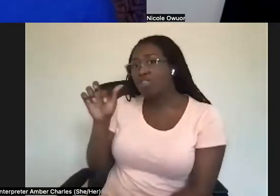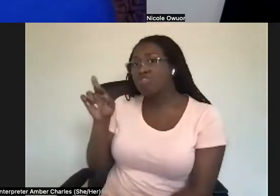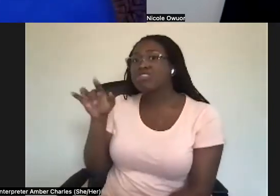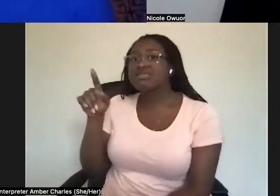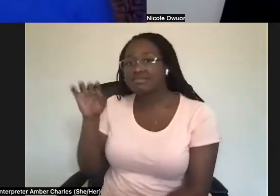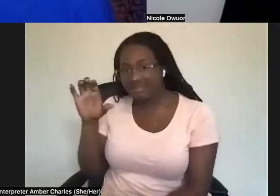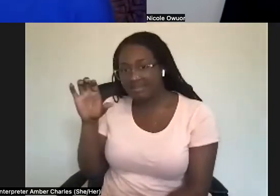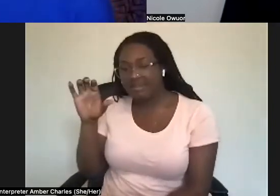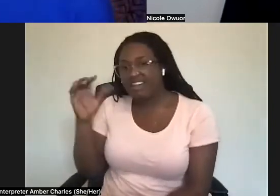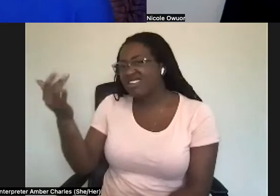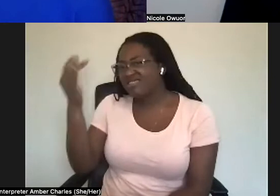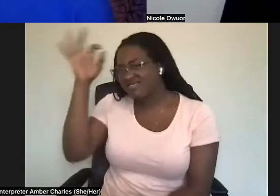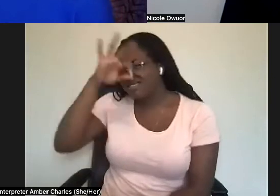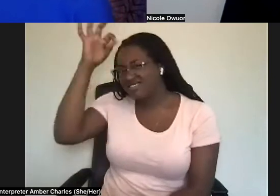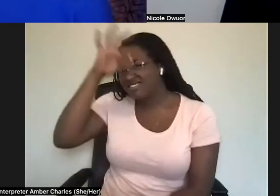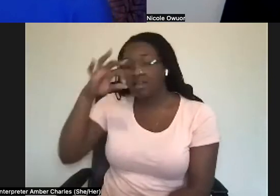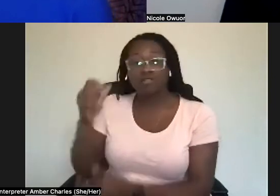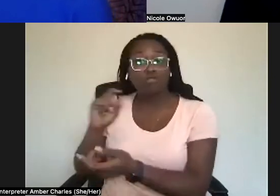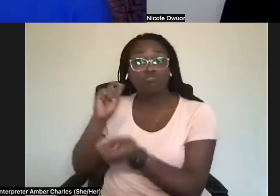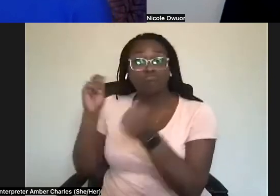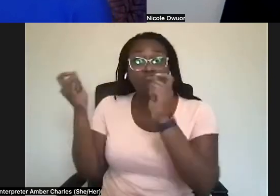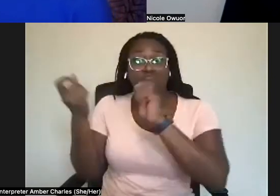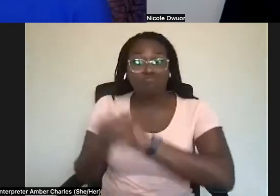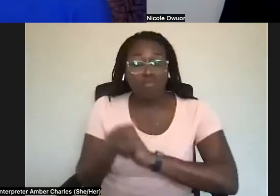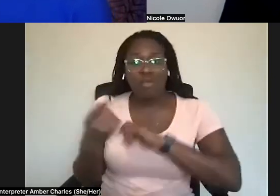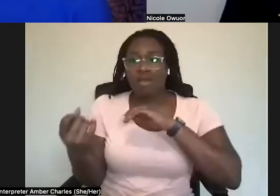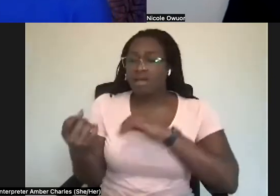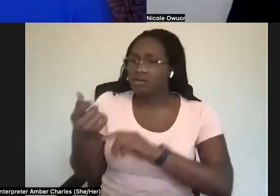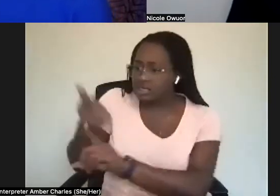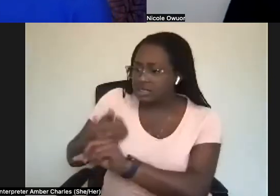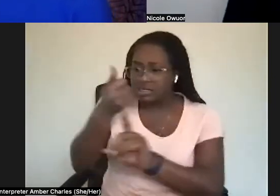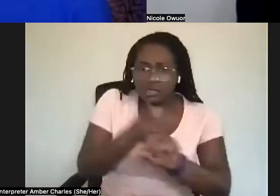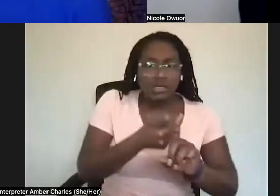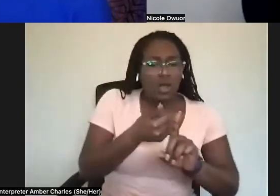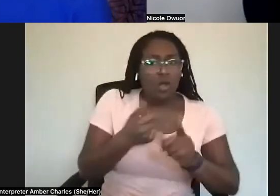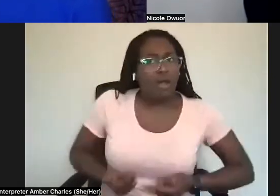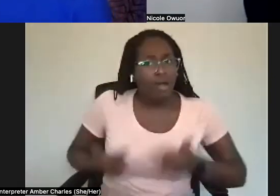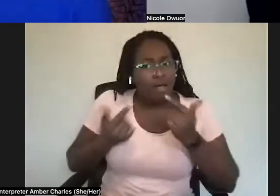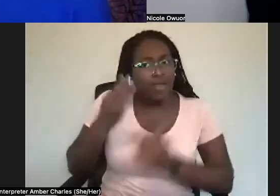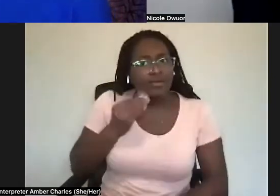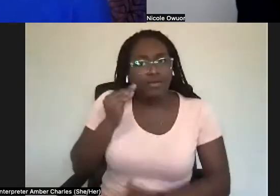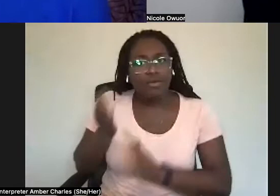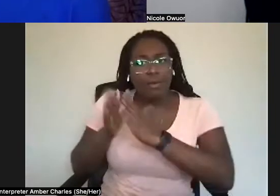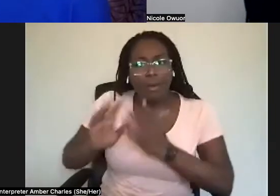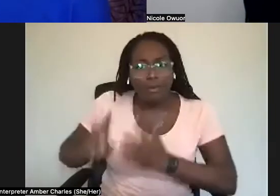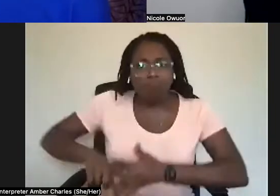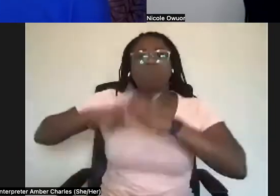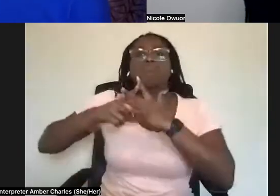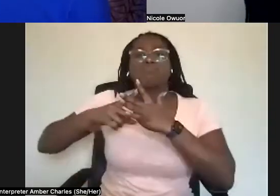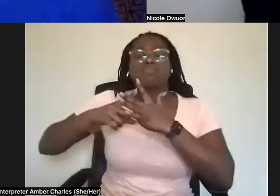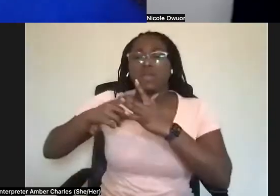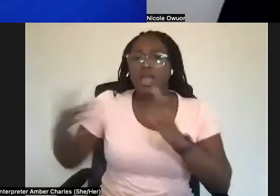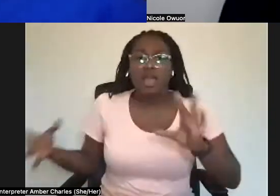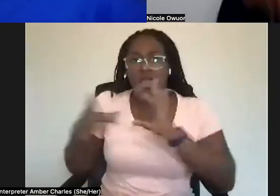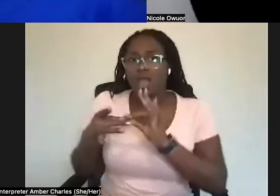pluralistic ignorance and transform isolating life experiences into catalysts for connection and